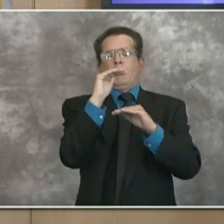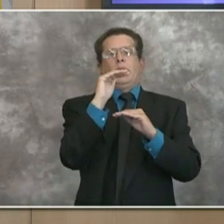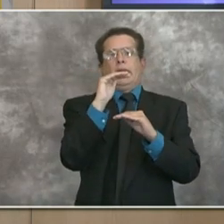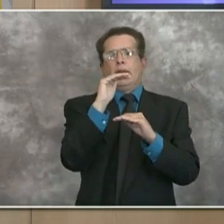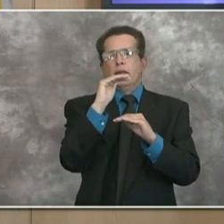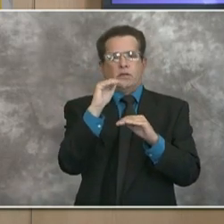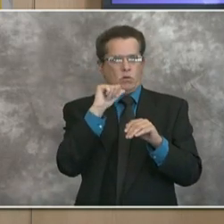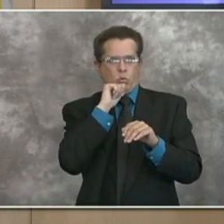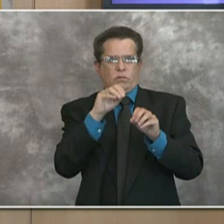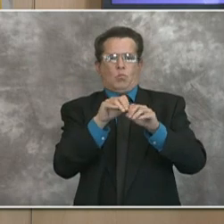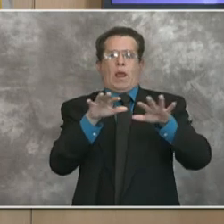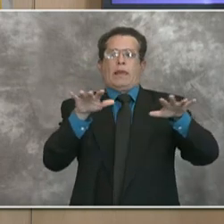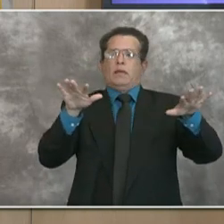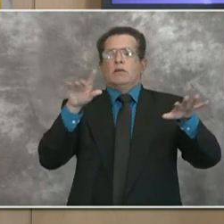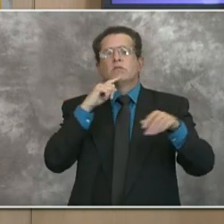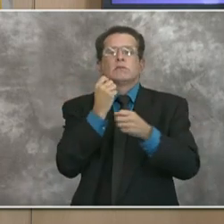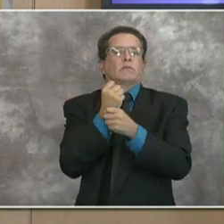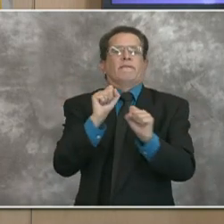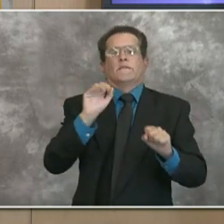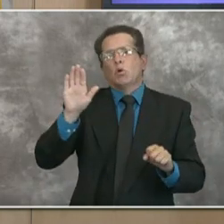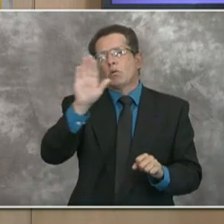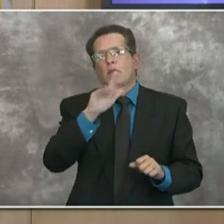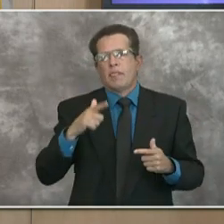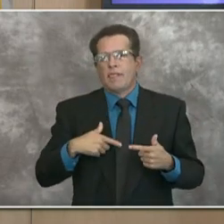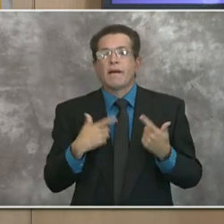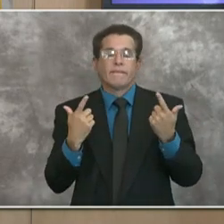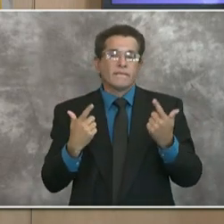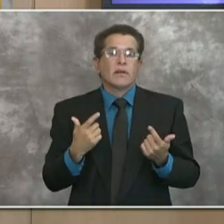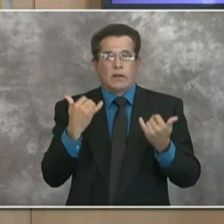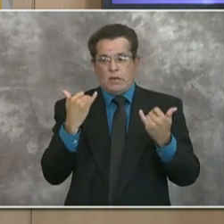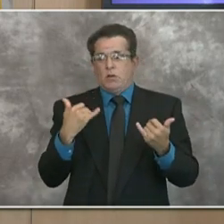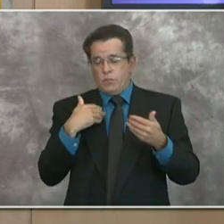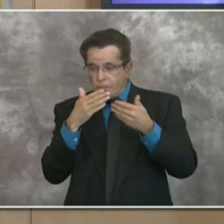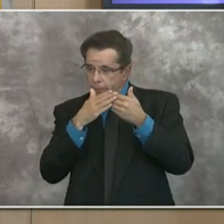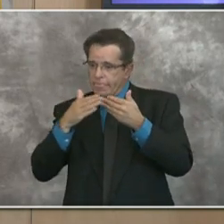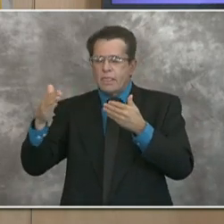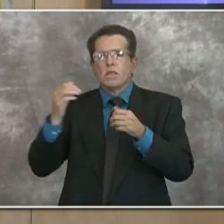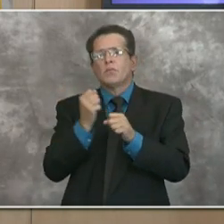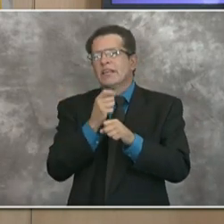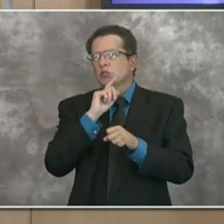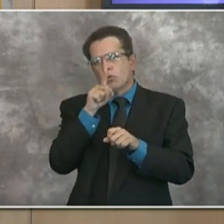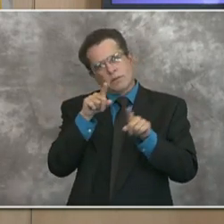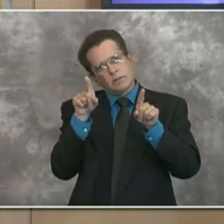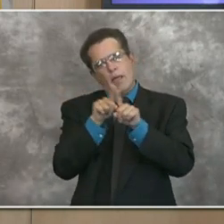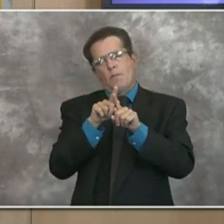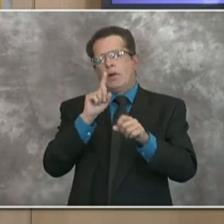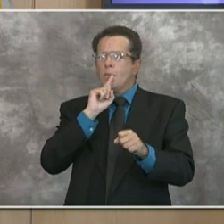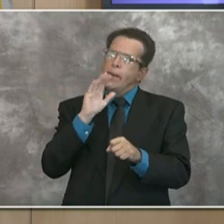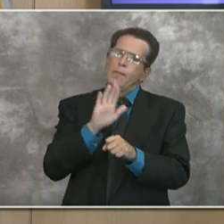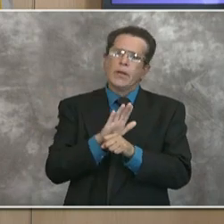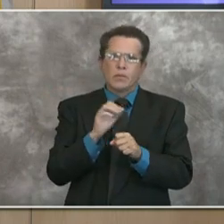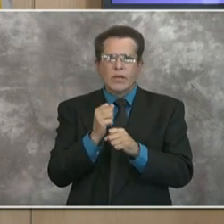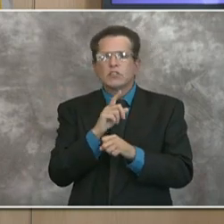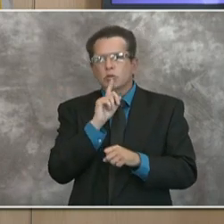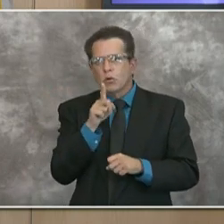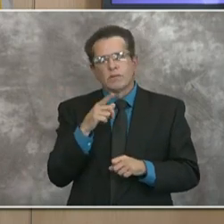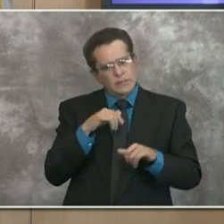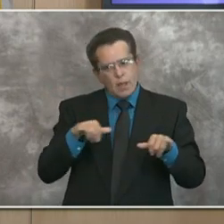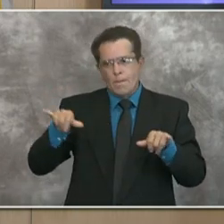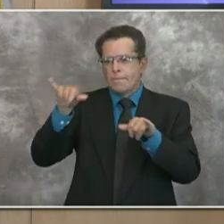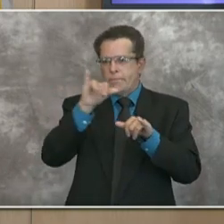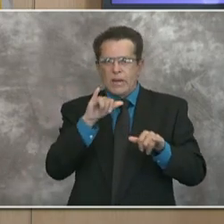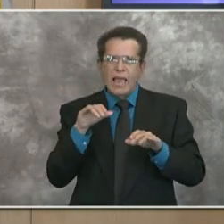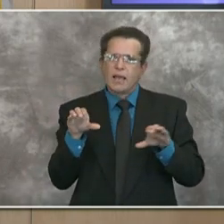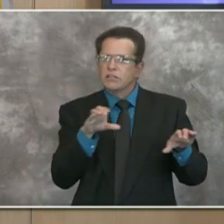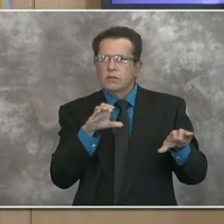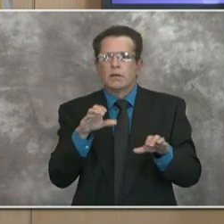the spread. Our actions have saved lives. As we now begin to move into a new phase, let's ensure that same level of commitment. Let's ensure that same level of